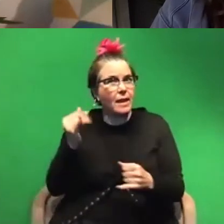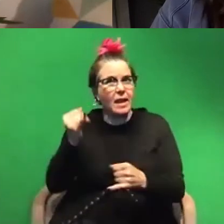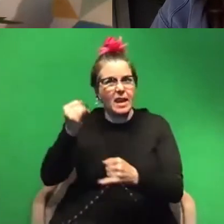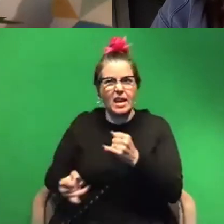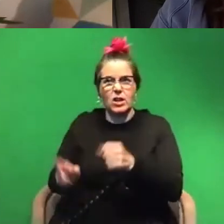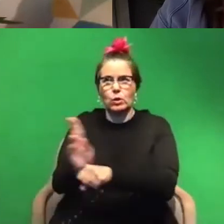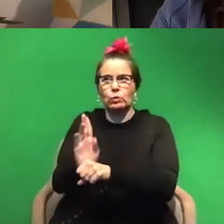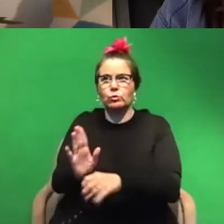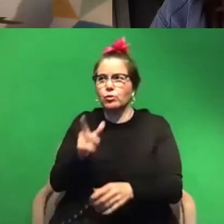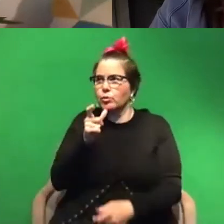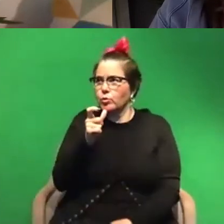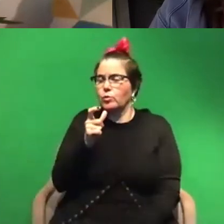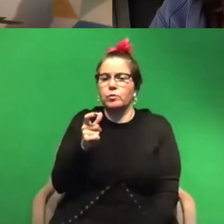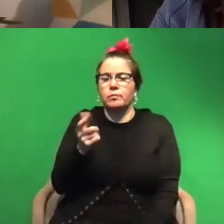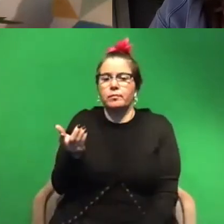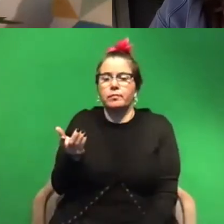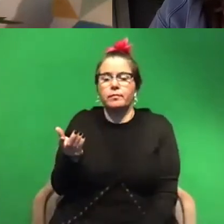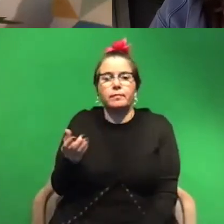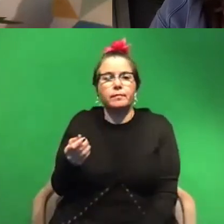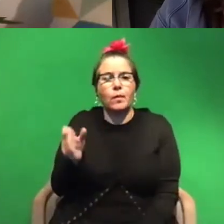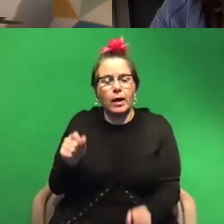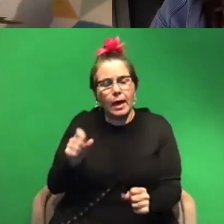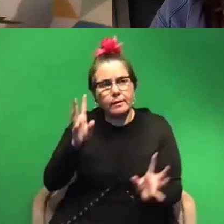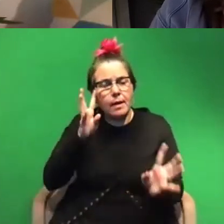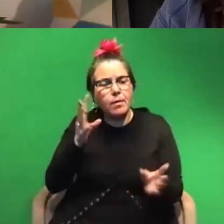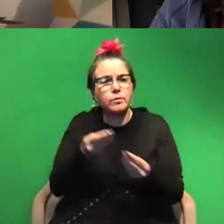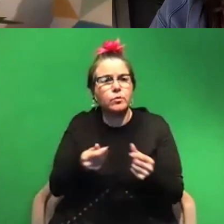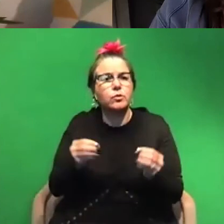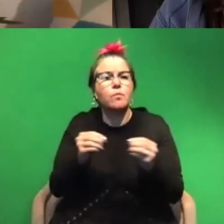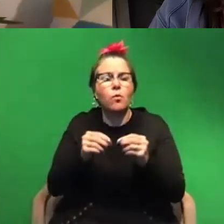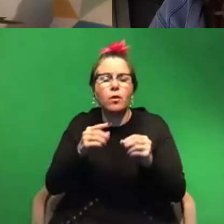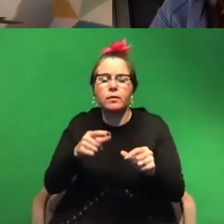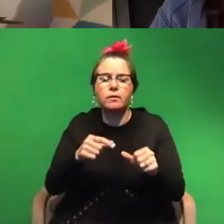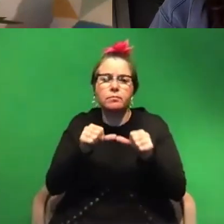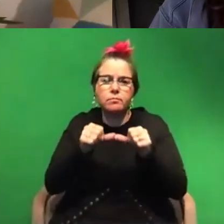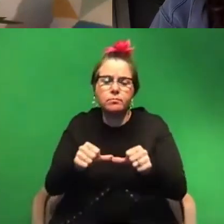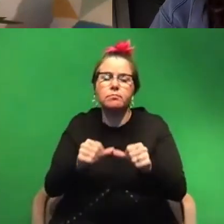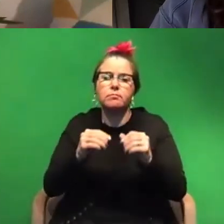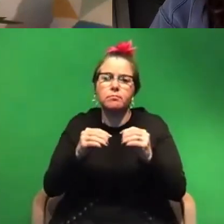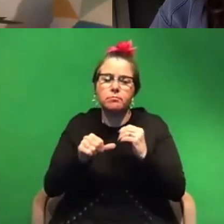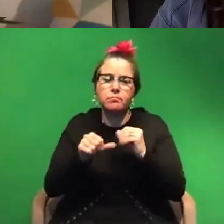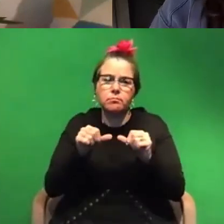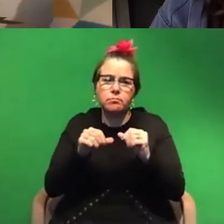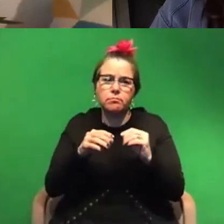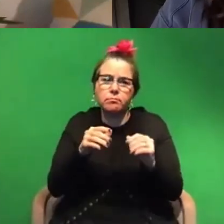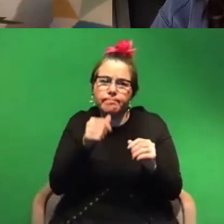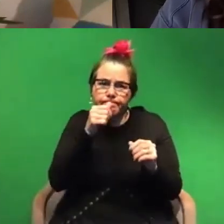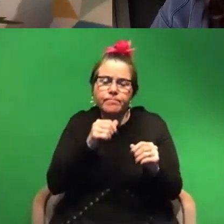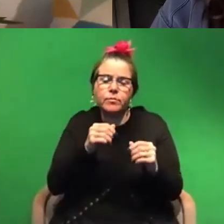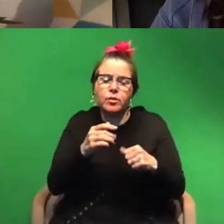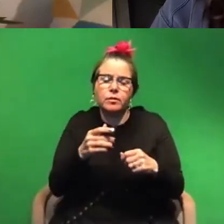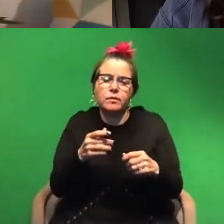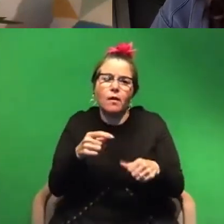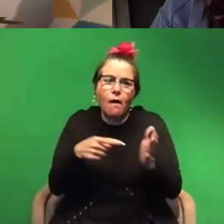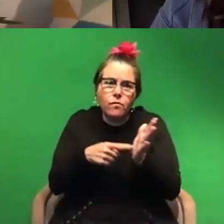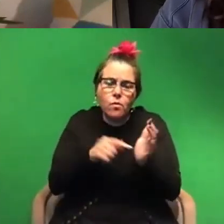mind, we can come up with solutions that are more sustainable and affordable earlier than just wait